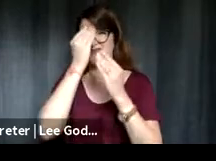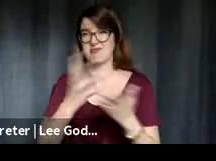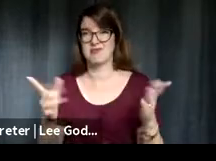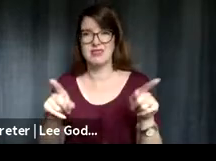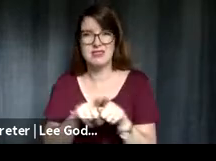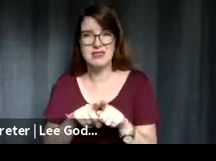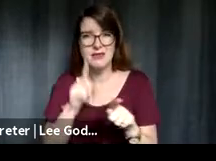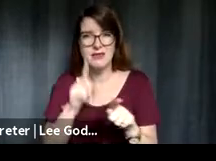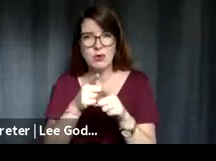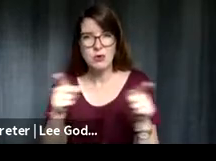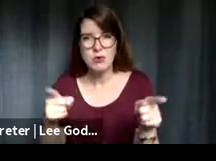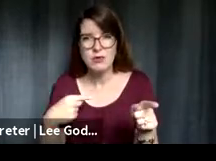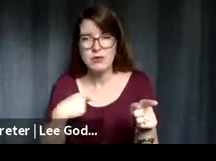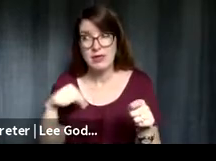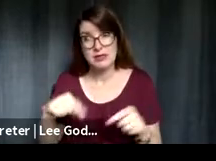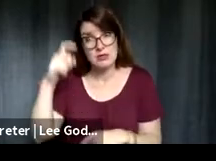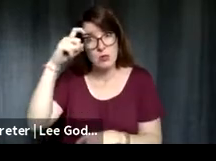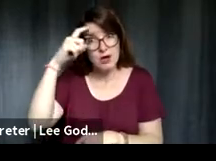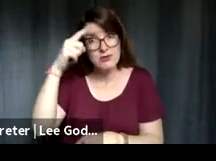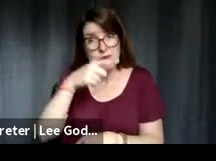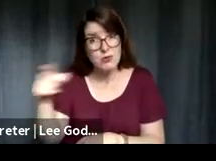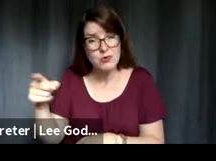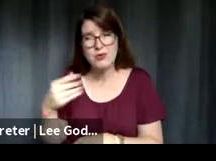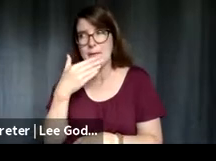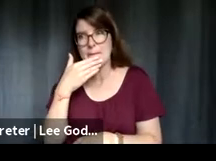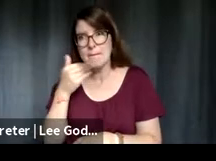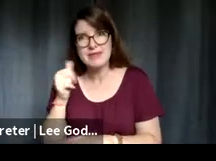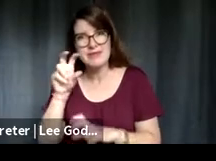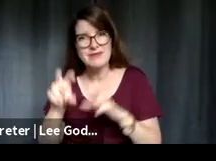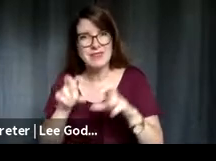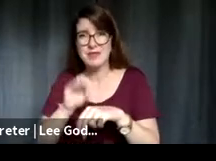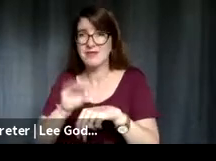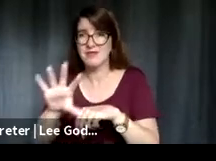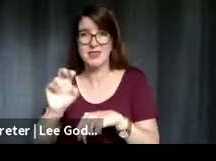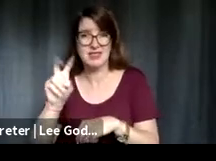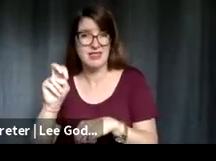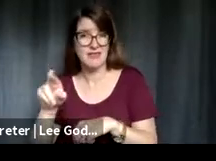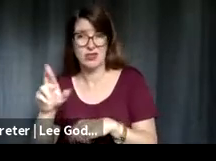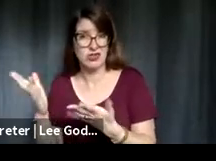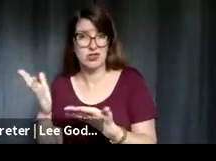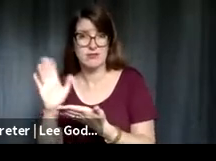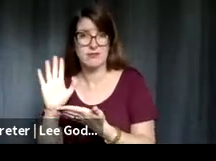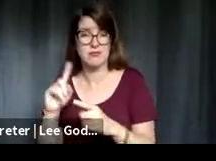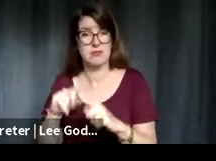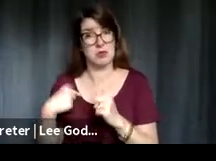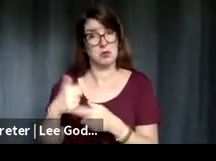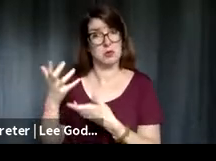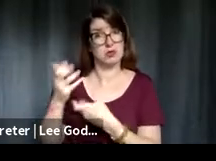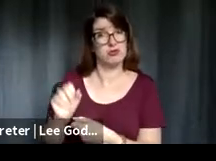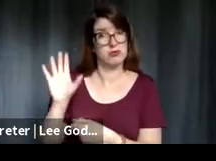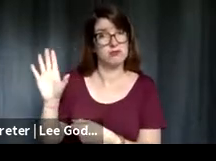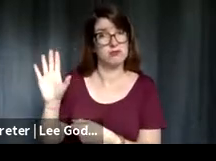me. This is wise for you. It's the best investment advice you'll ever get. The only question is, do we trust